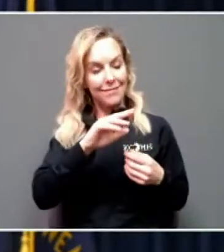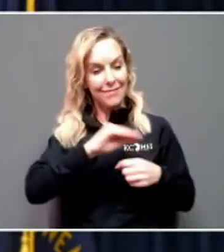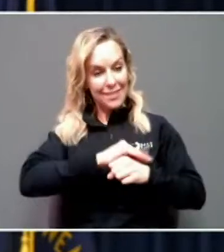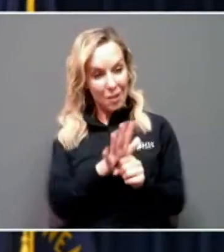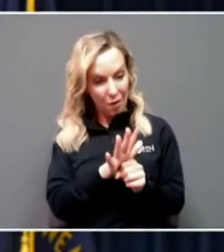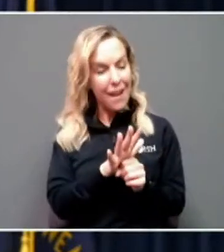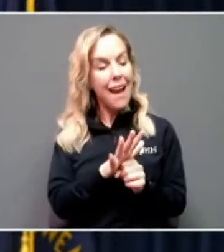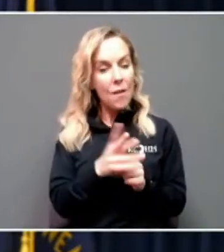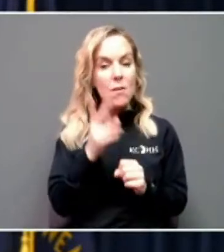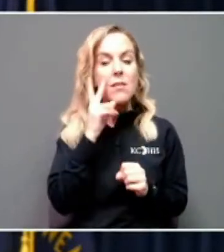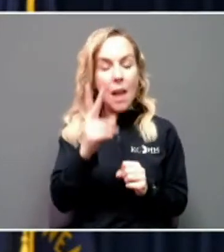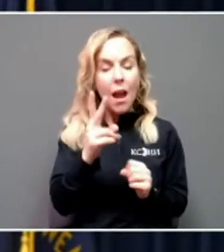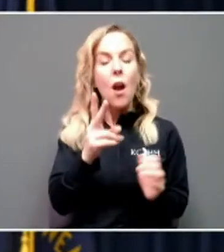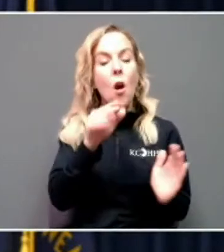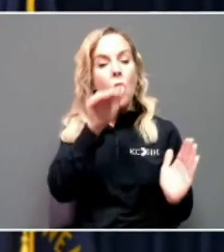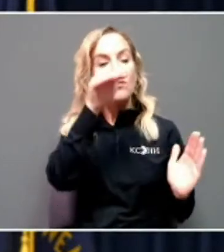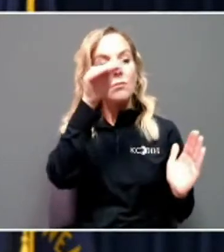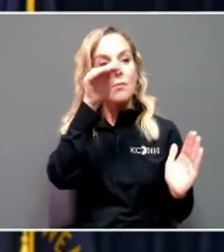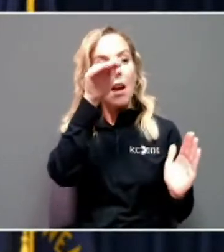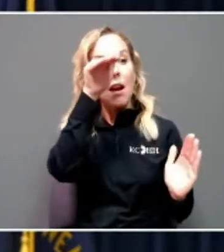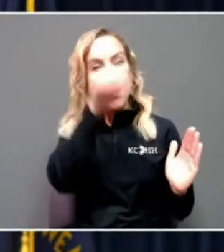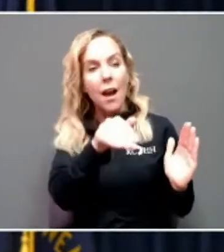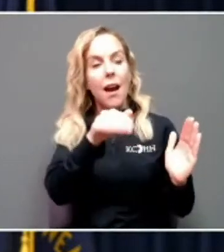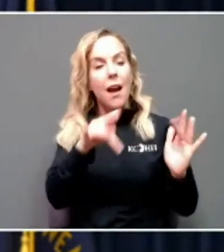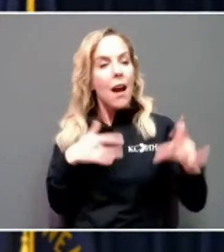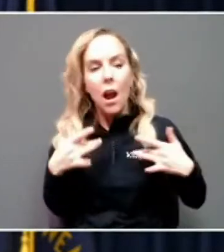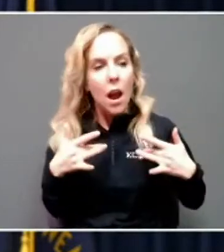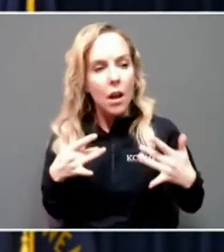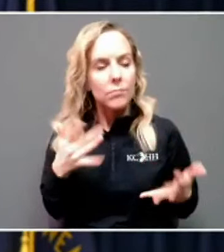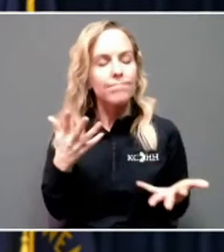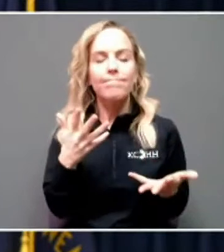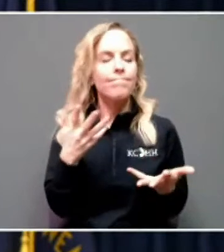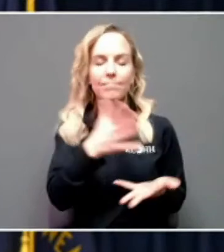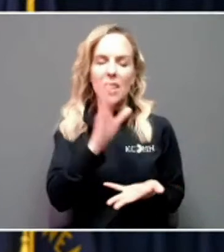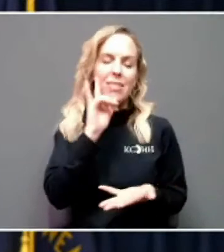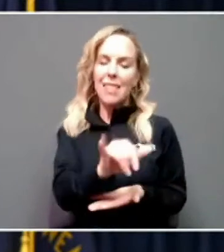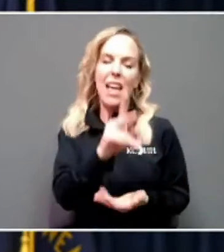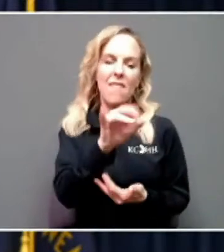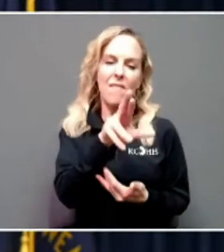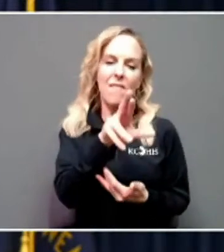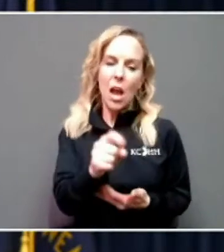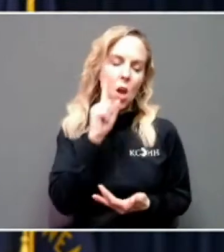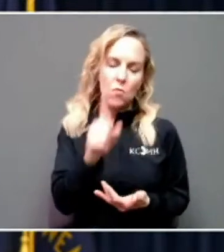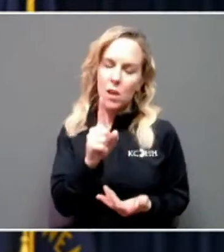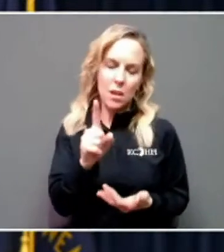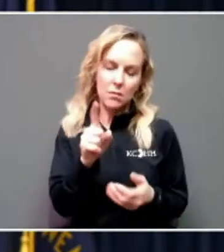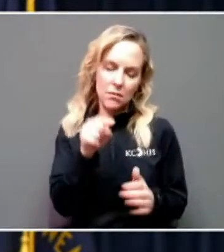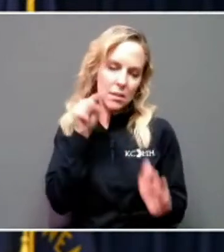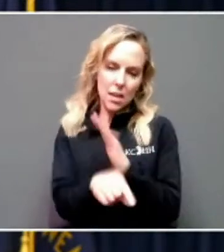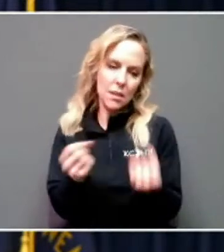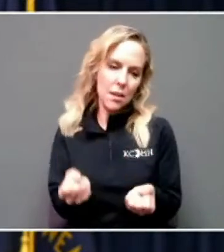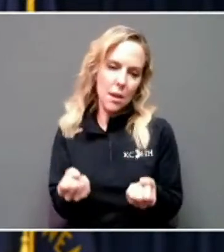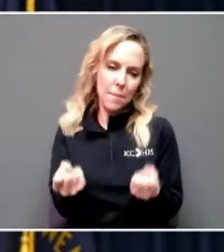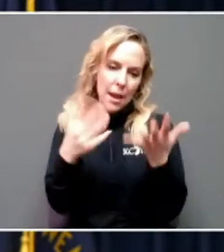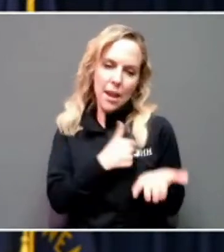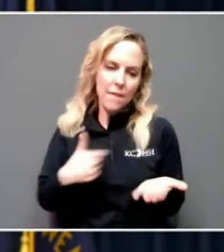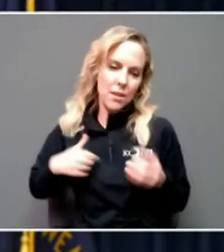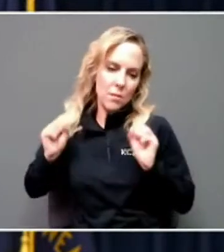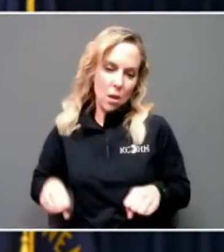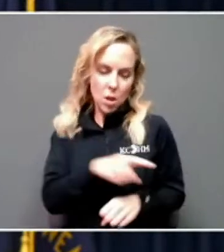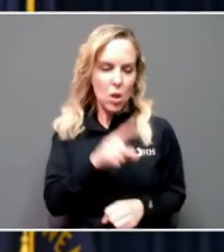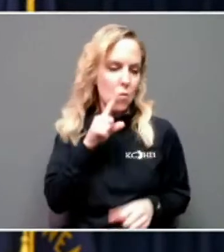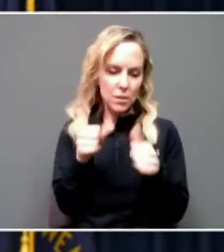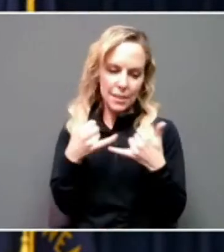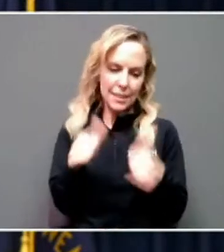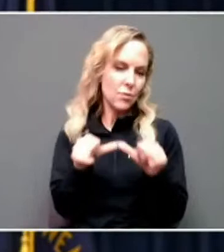to kill as many of us as possible. It will continue to try to mutate when it can, to continue to try to kill